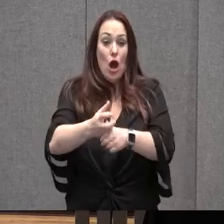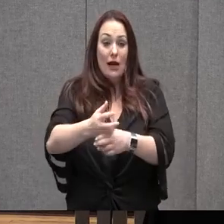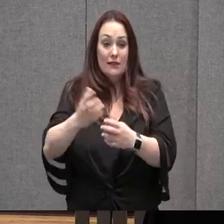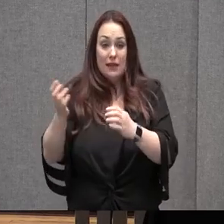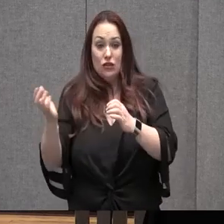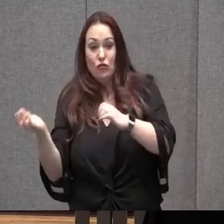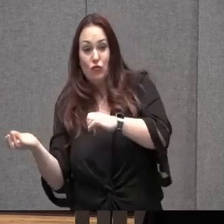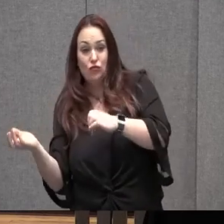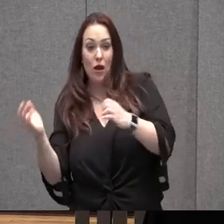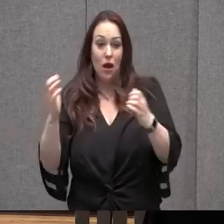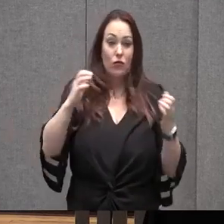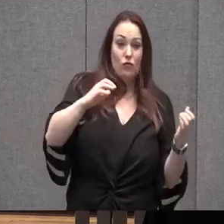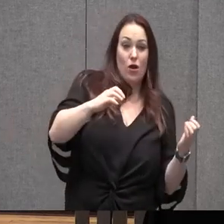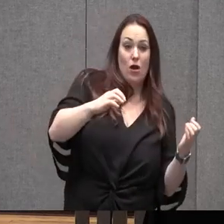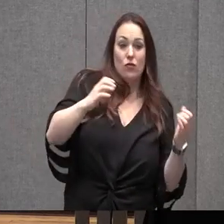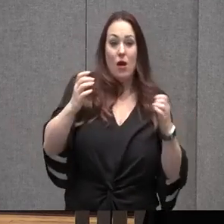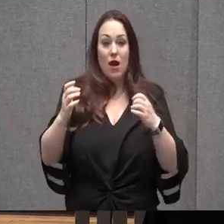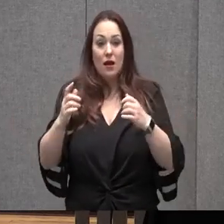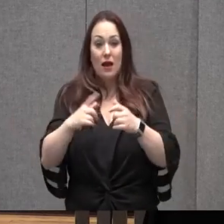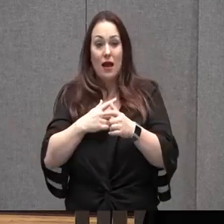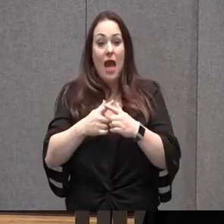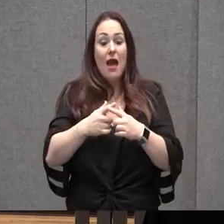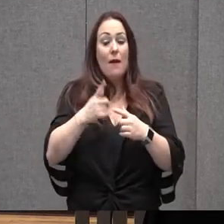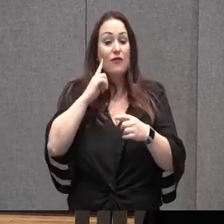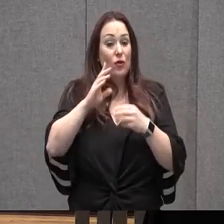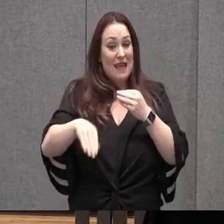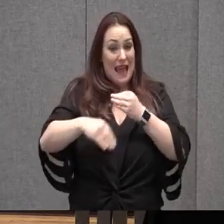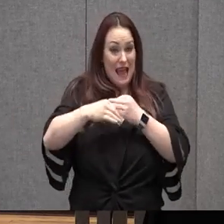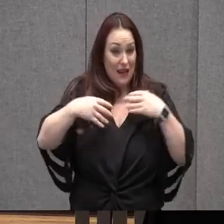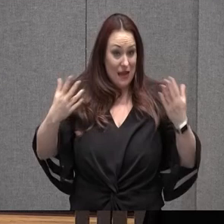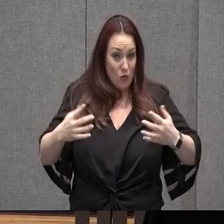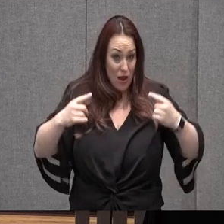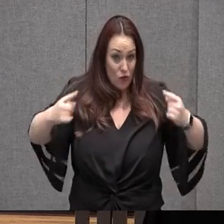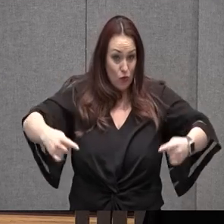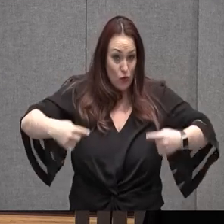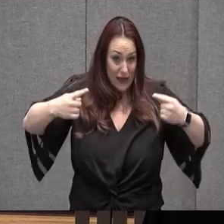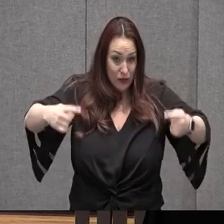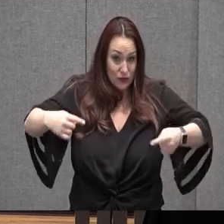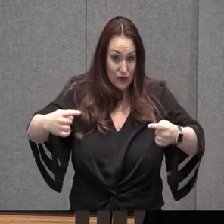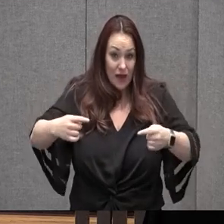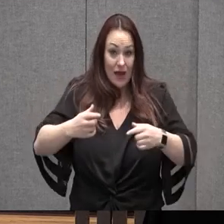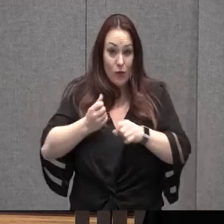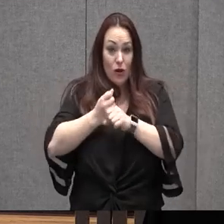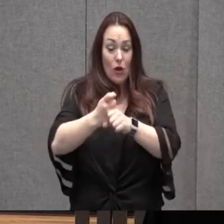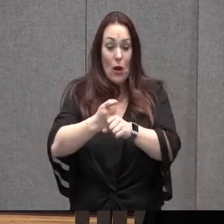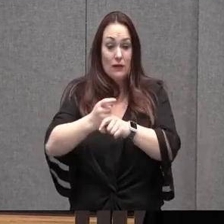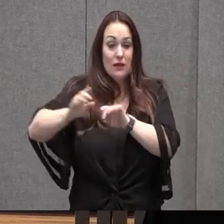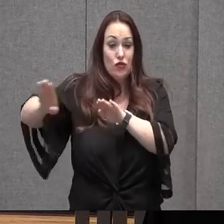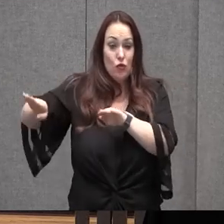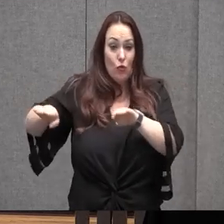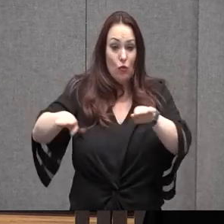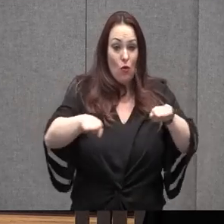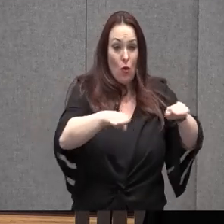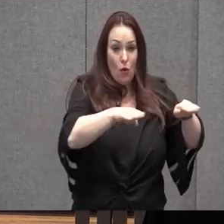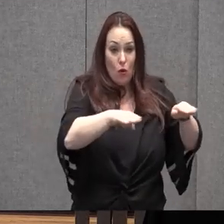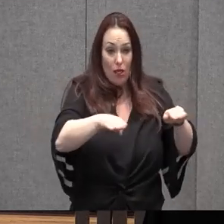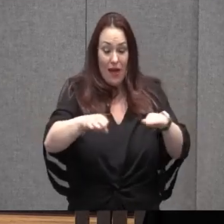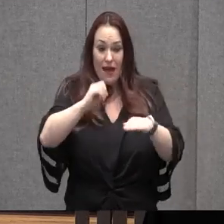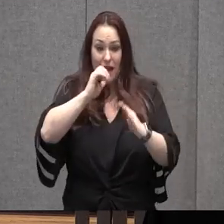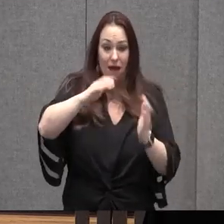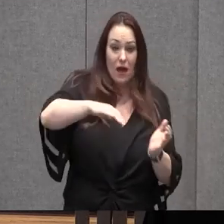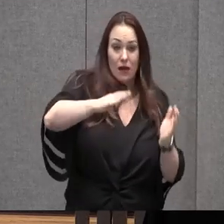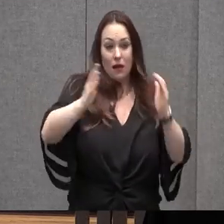It would roll and it wouldn't rock itself and collapse. Oh, look at this one. And there you go. This one has the wheels.